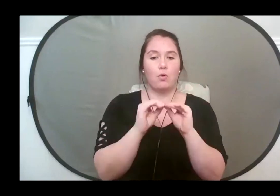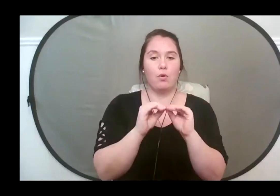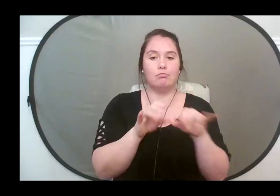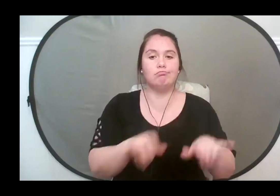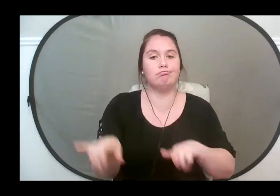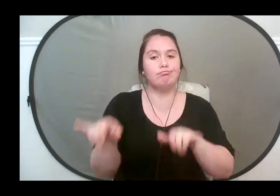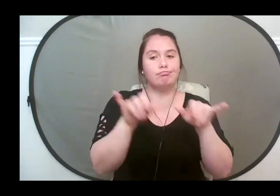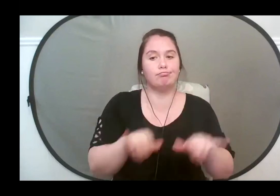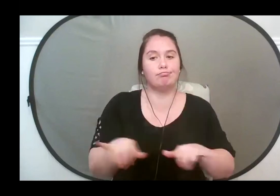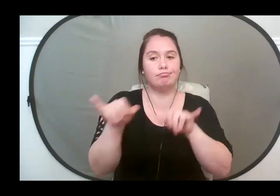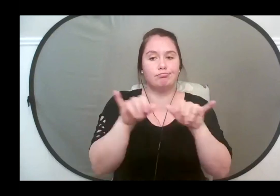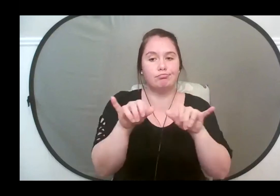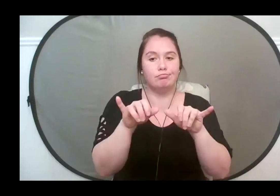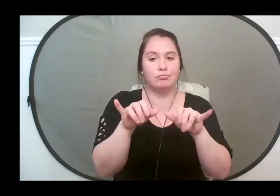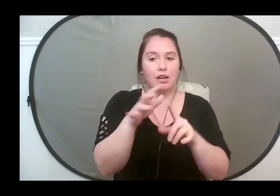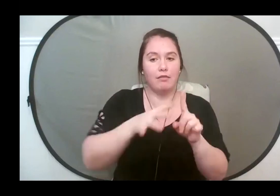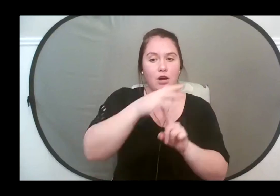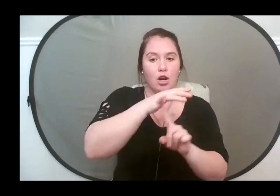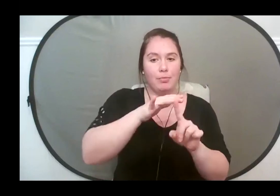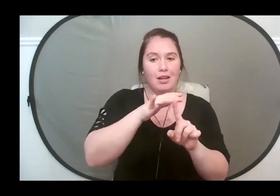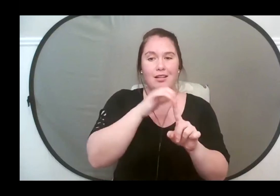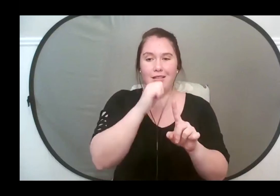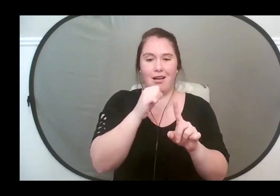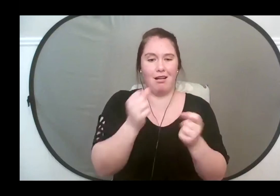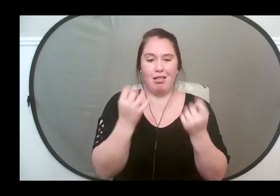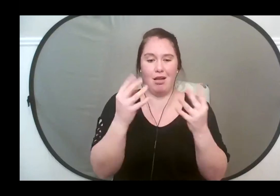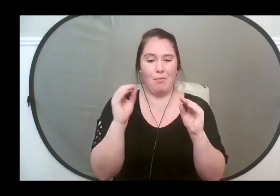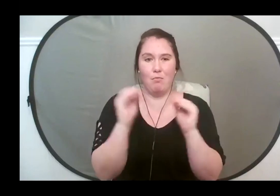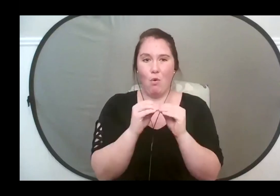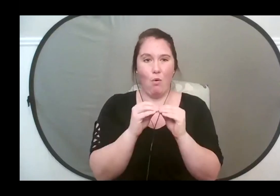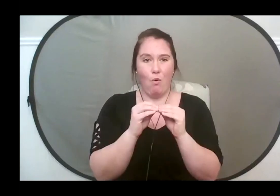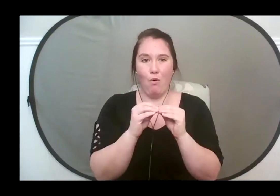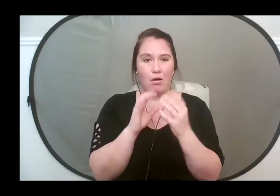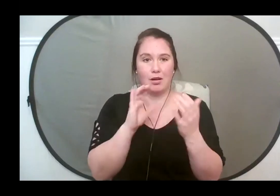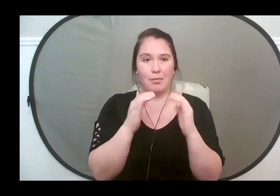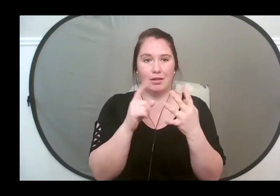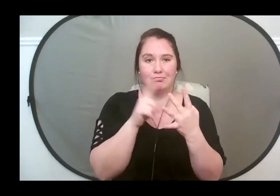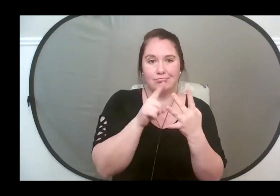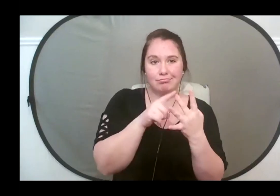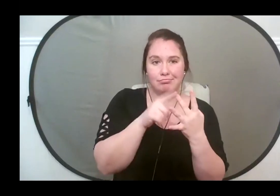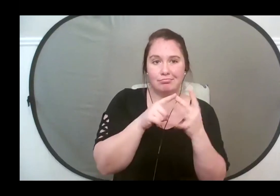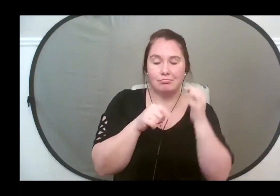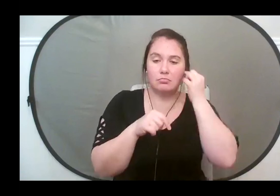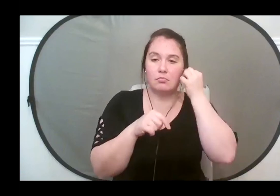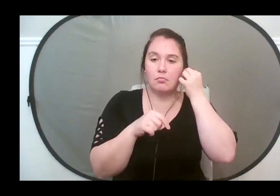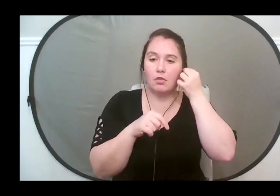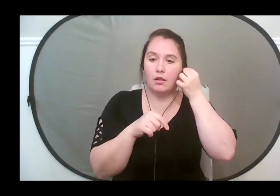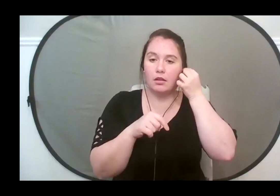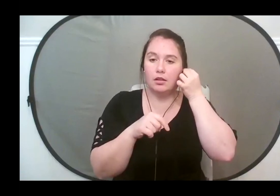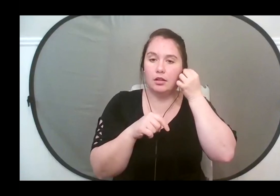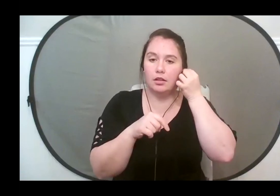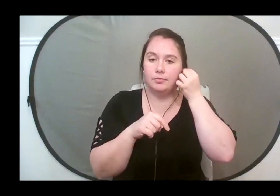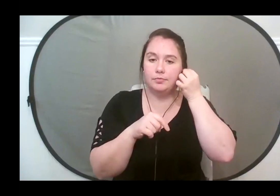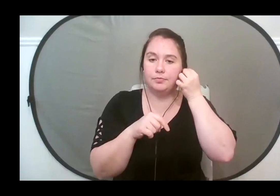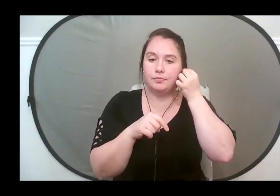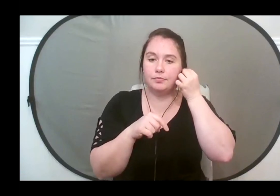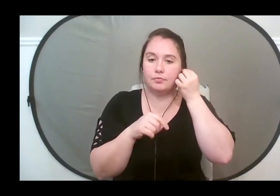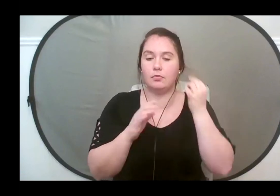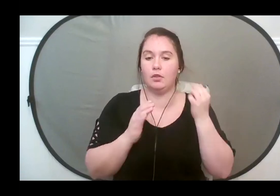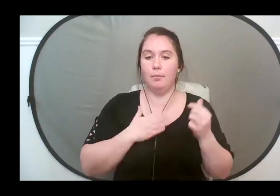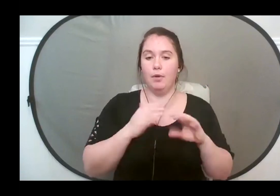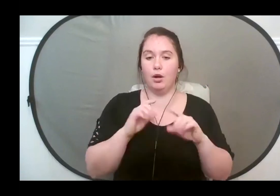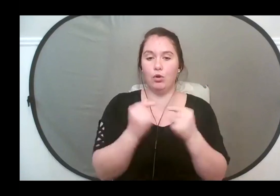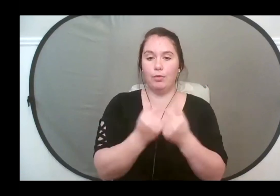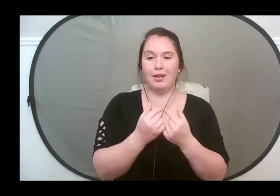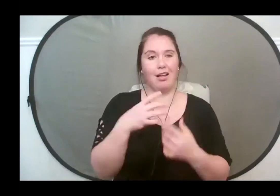that much more than option 2. Option 2 was the renovations. We liked that it was not much more expensive and it